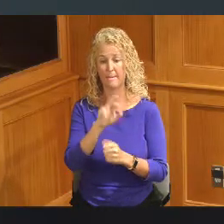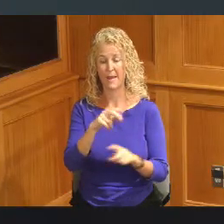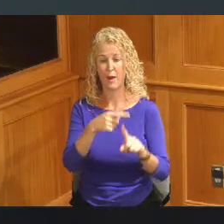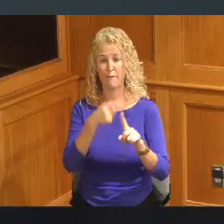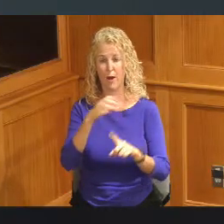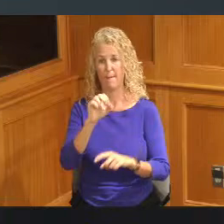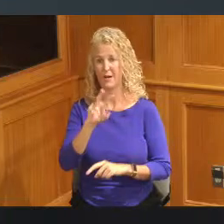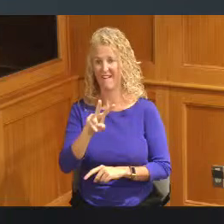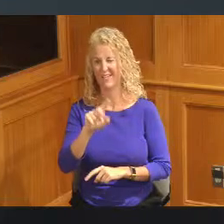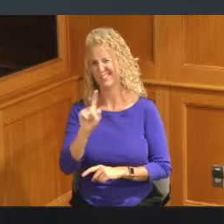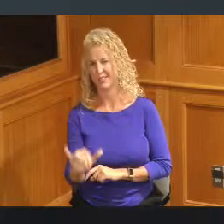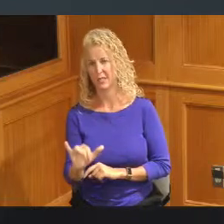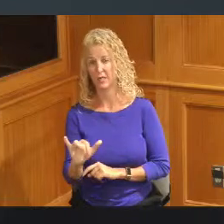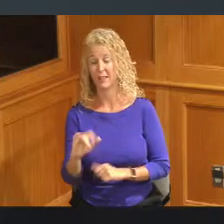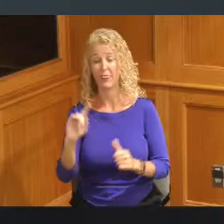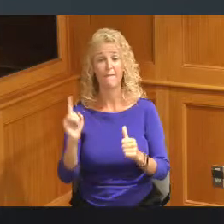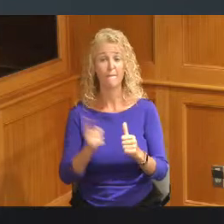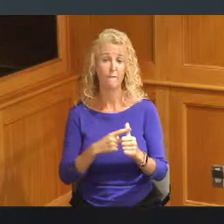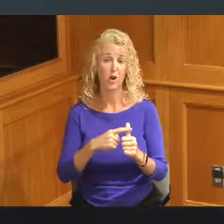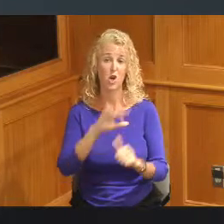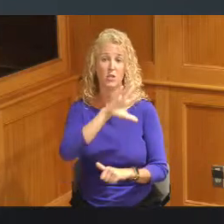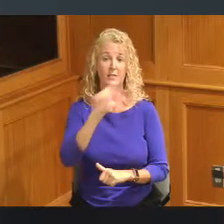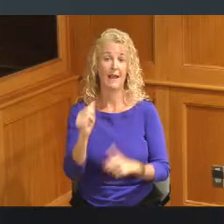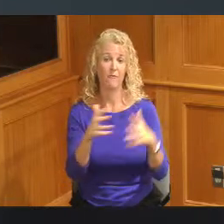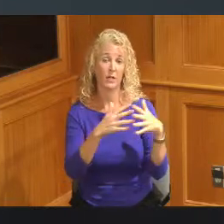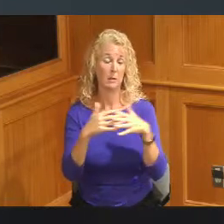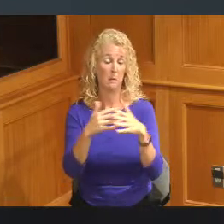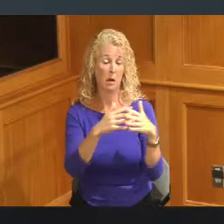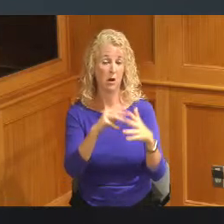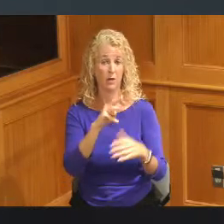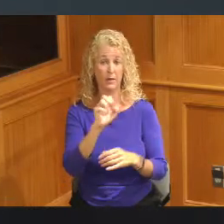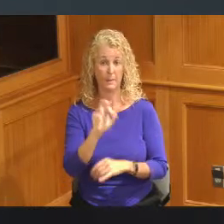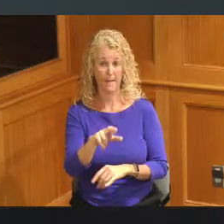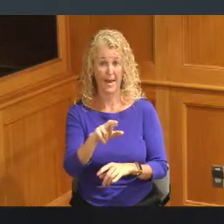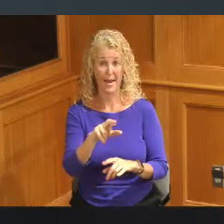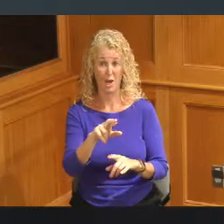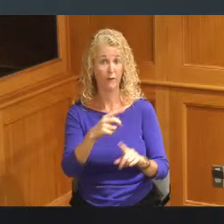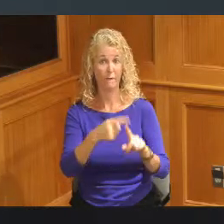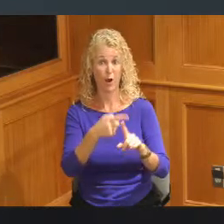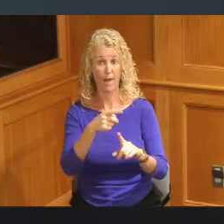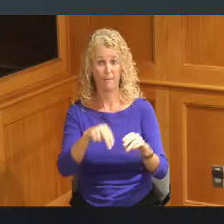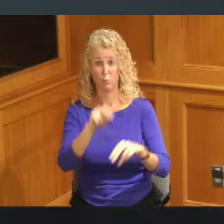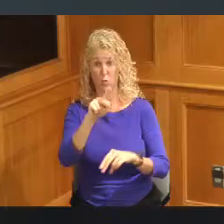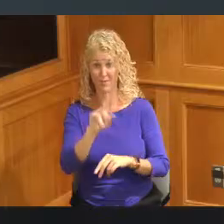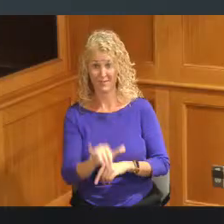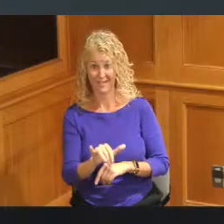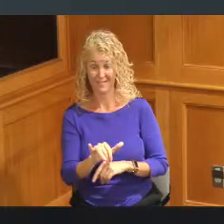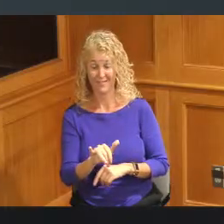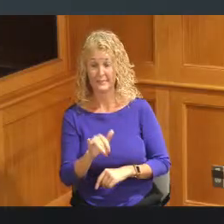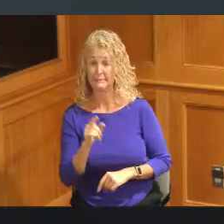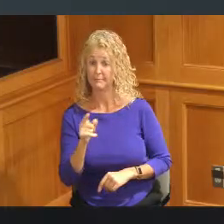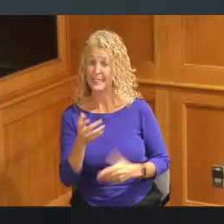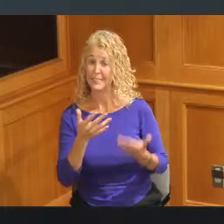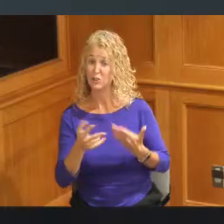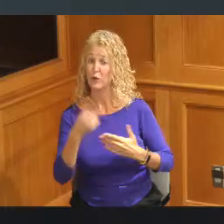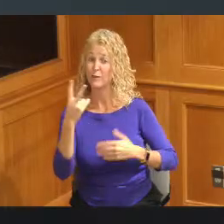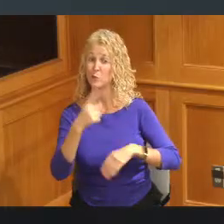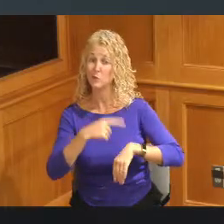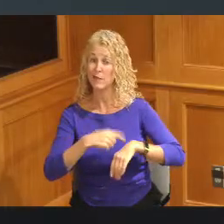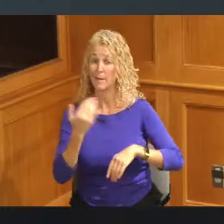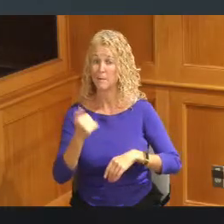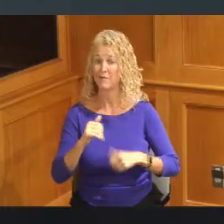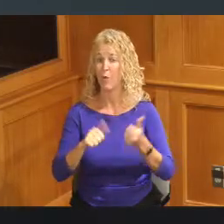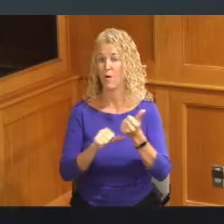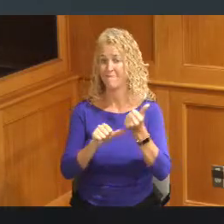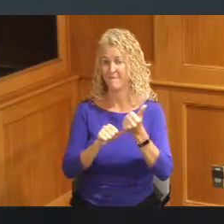Washington. He's the first African-American mayor in Covington. He had served 2 terms as vice